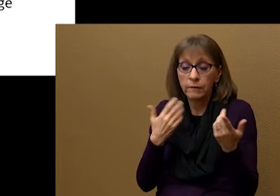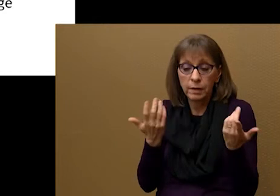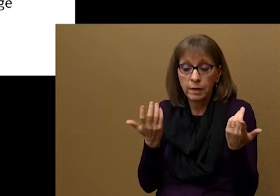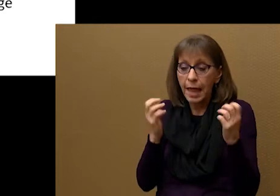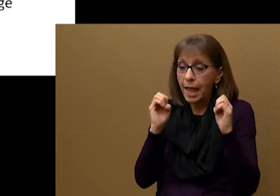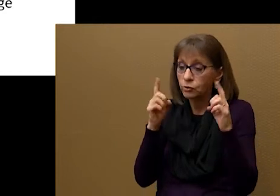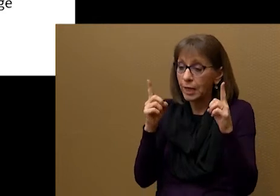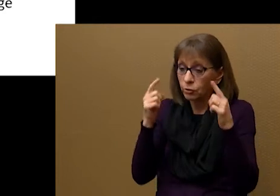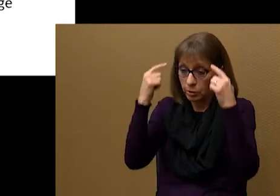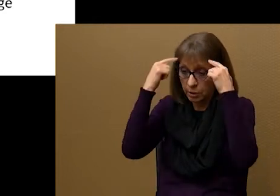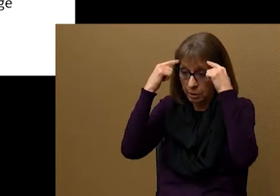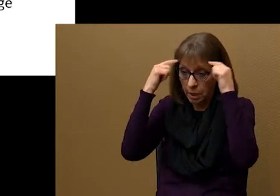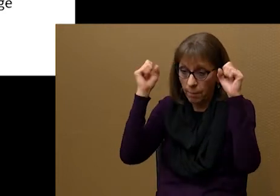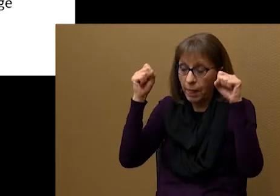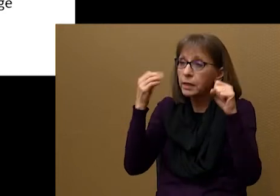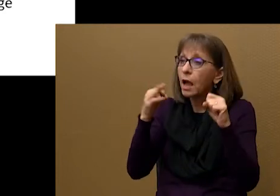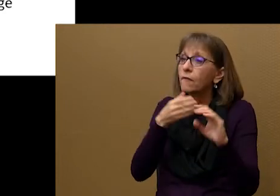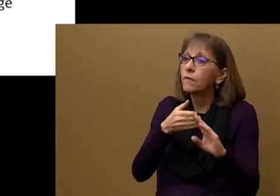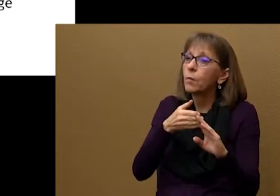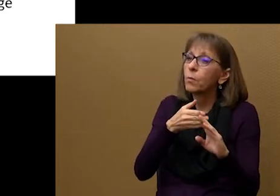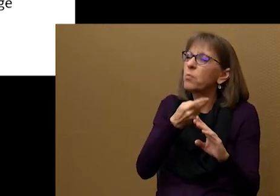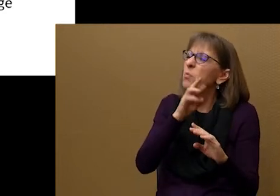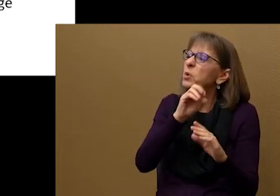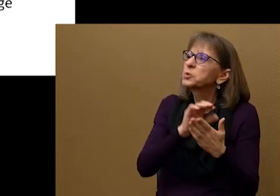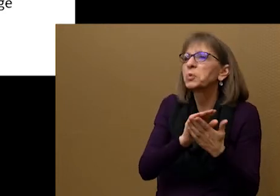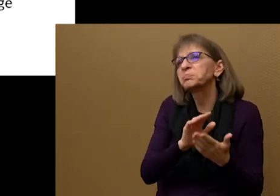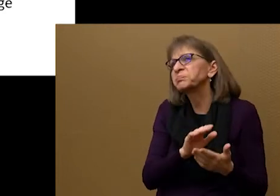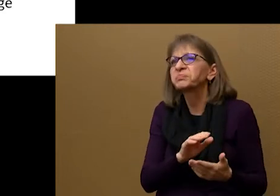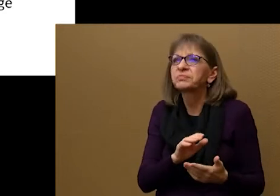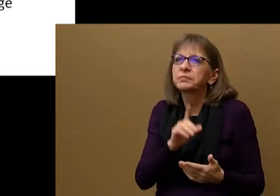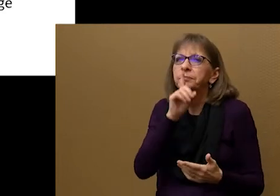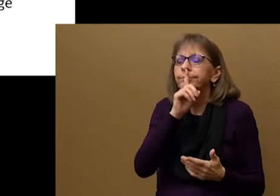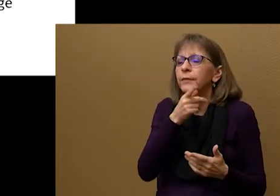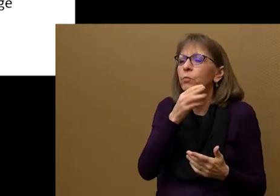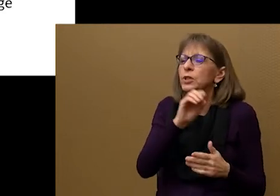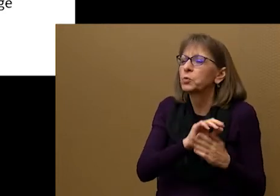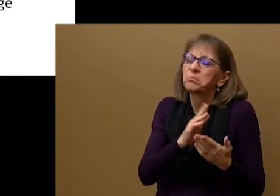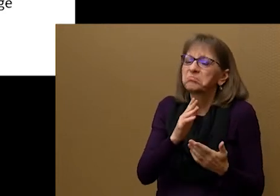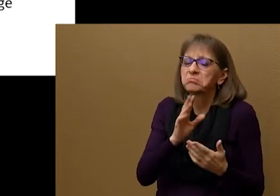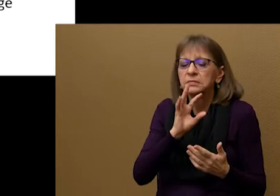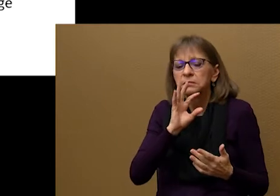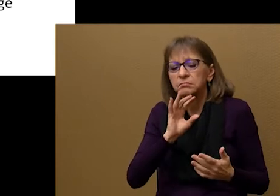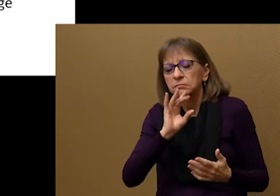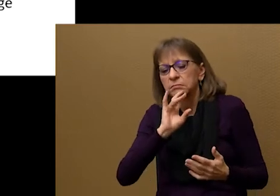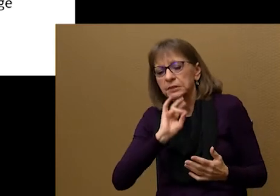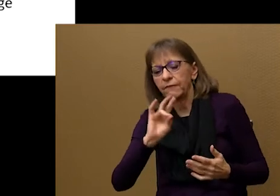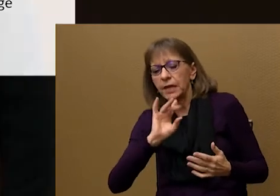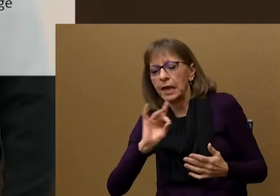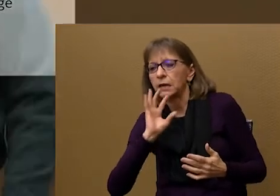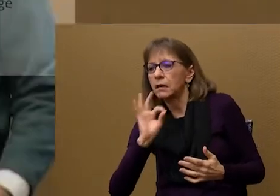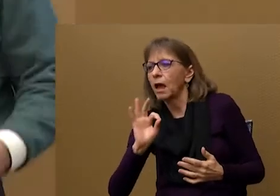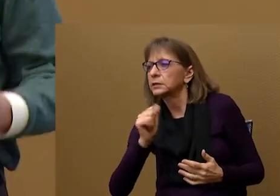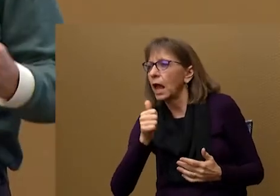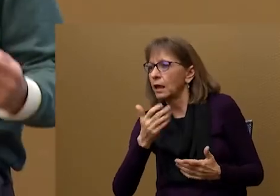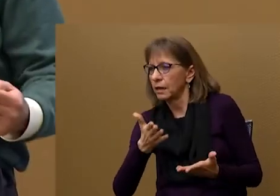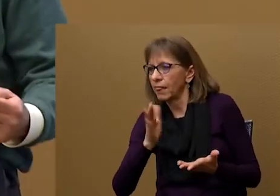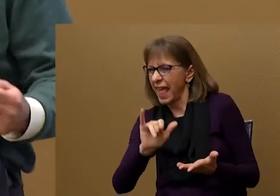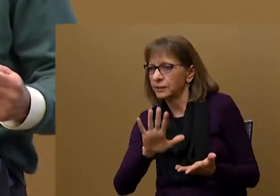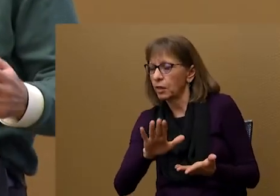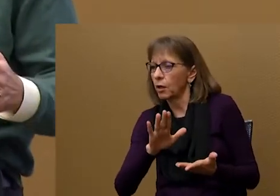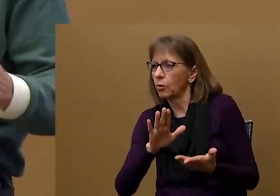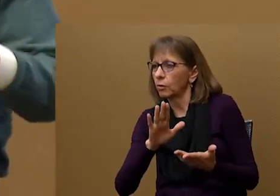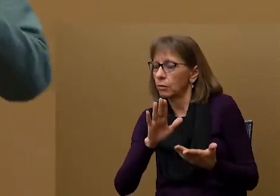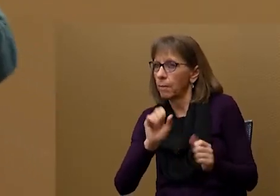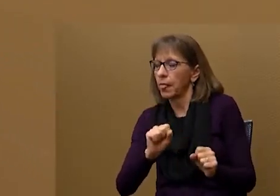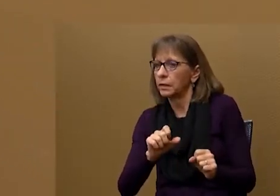the educational cognitive abilities of a preschooler, not a preschooler, of a 7, 8, 9, 10-year-old. And I have to notice that